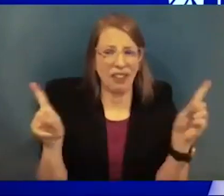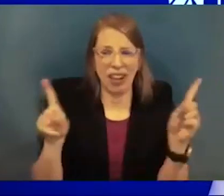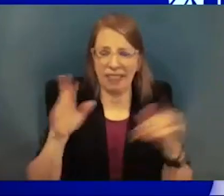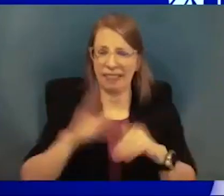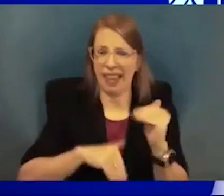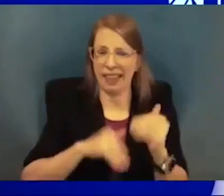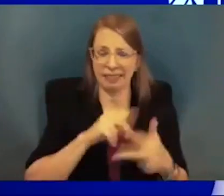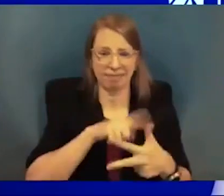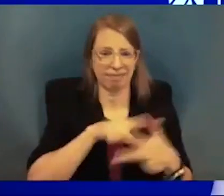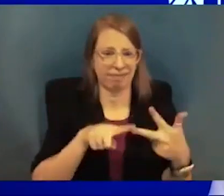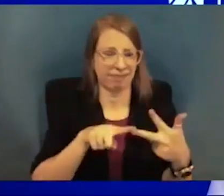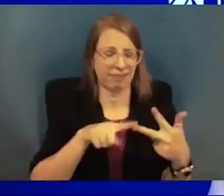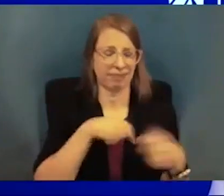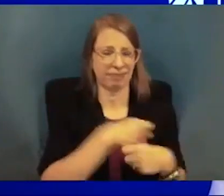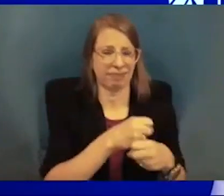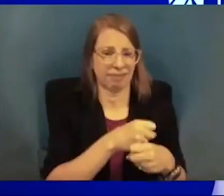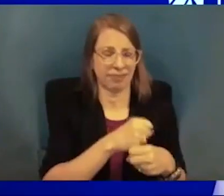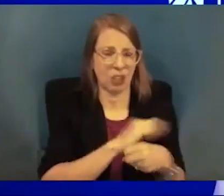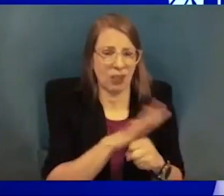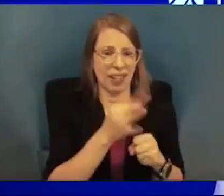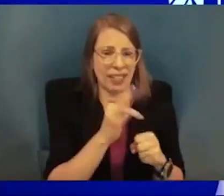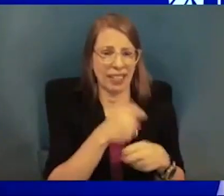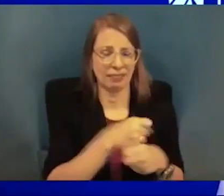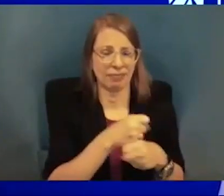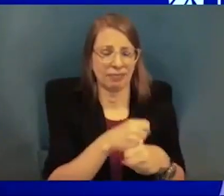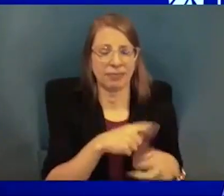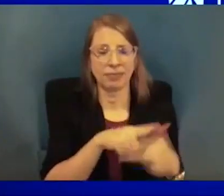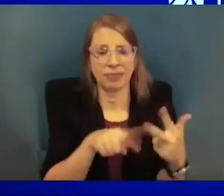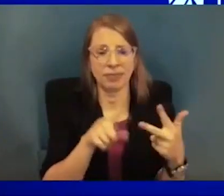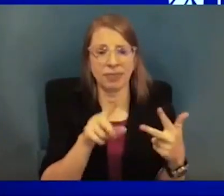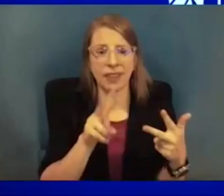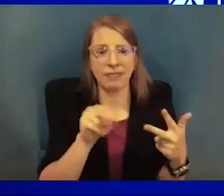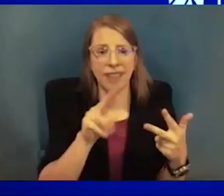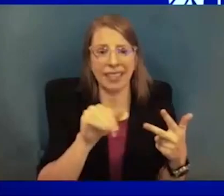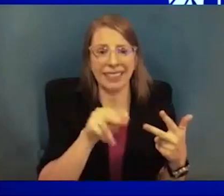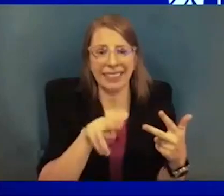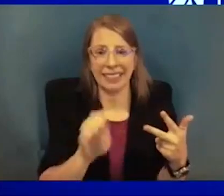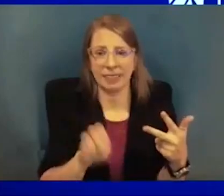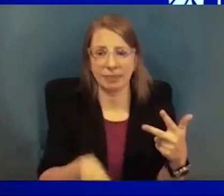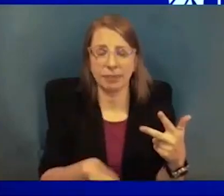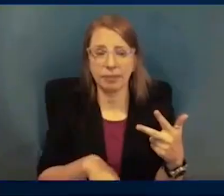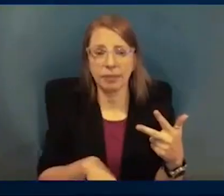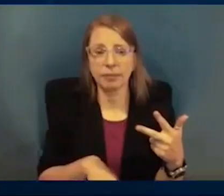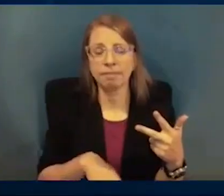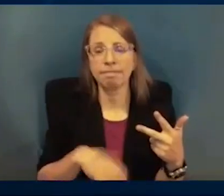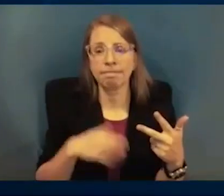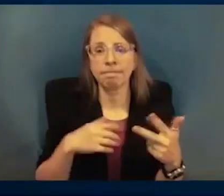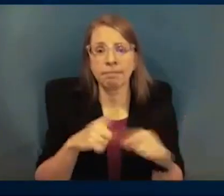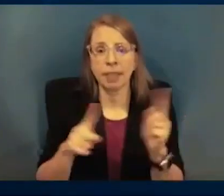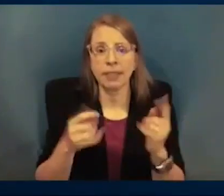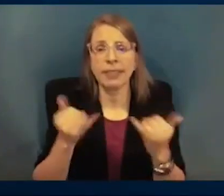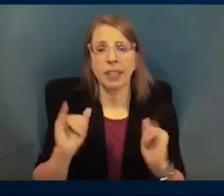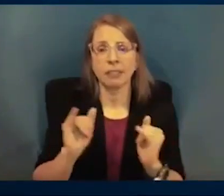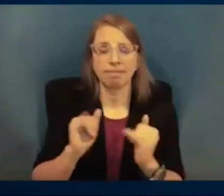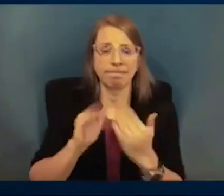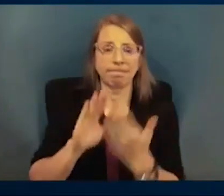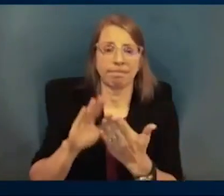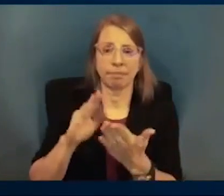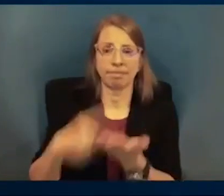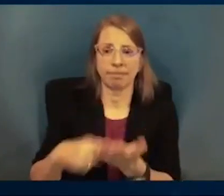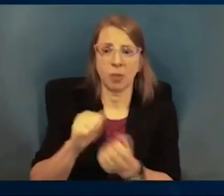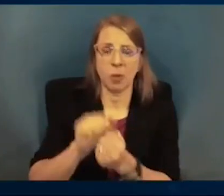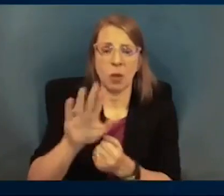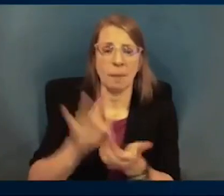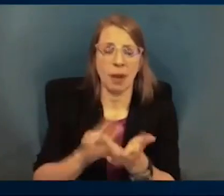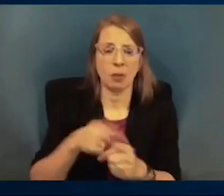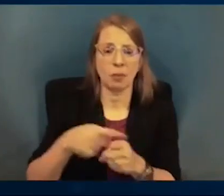my initial answer is no, but as an individual, please talk with your medical professional about that. Gretchen is asking, are the